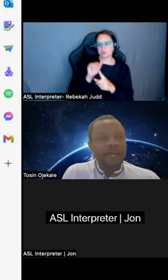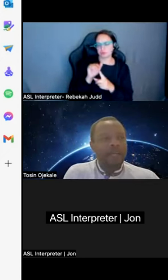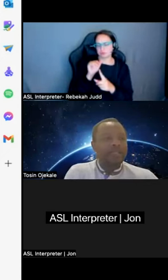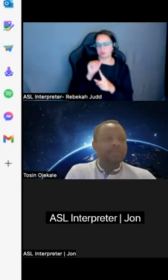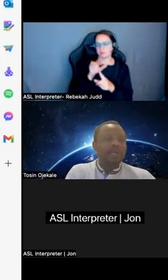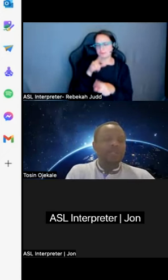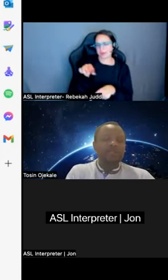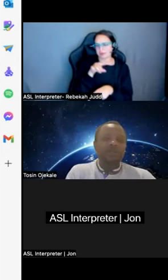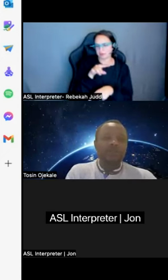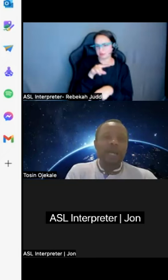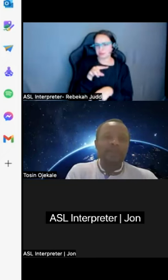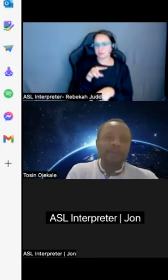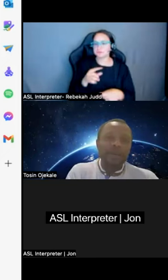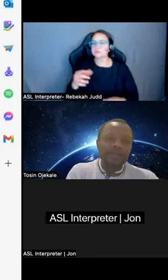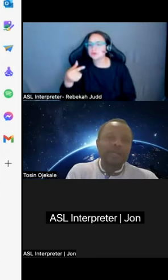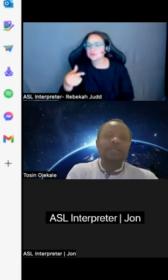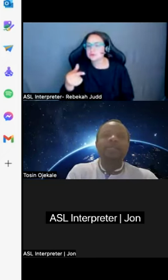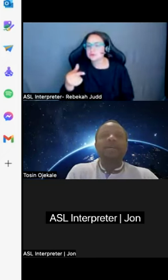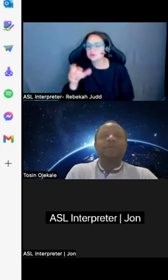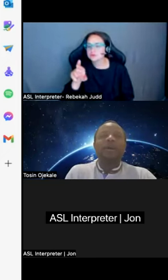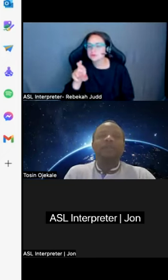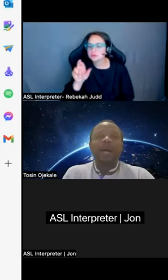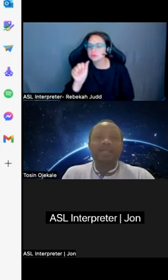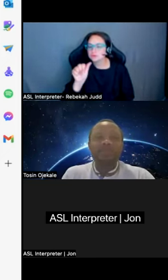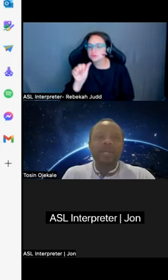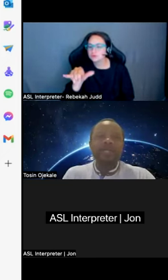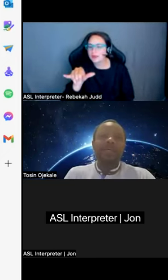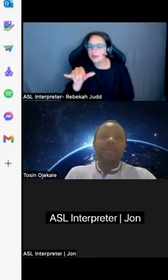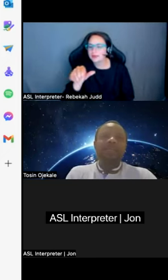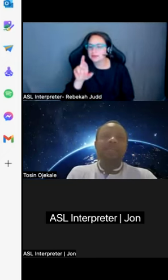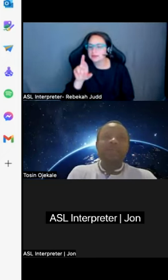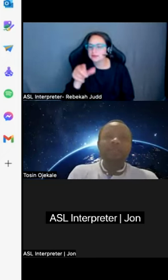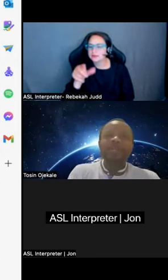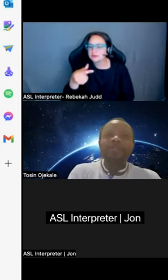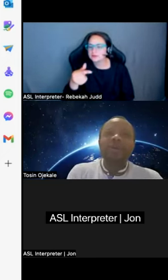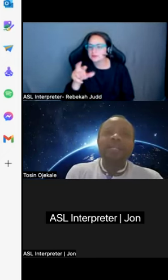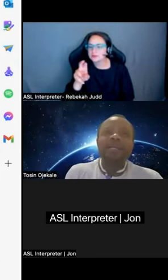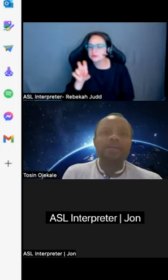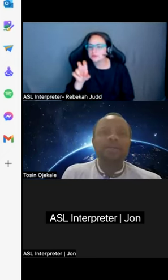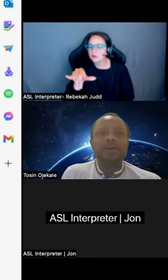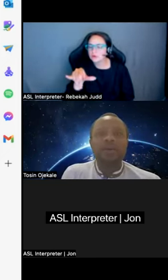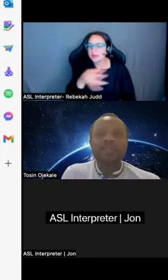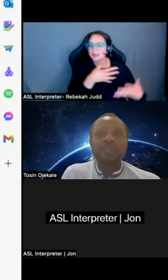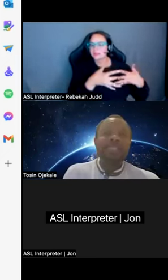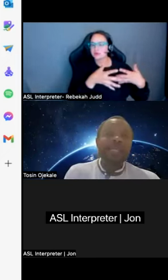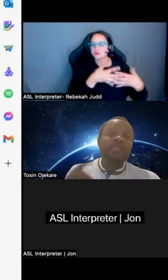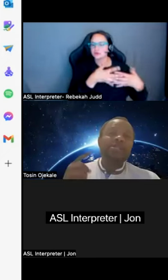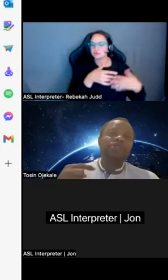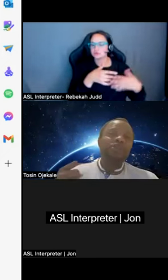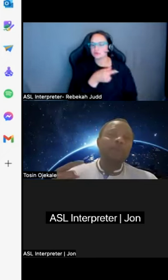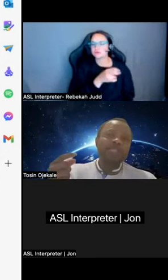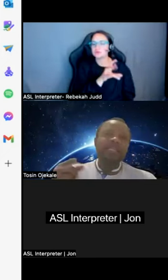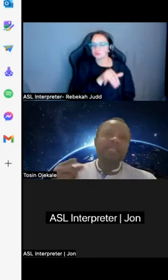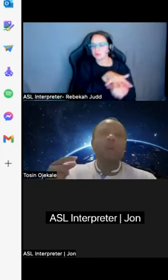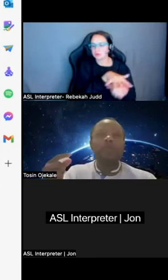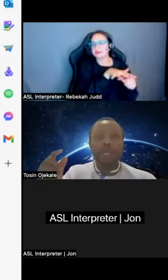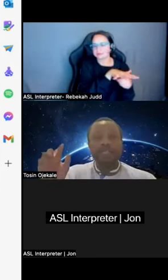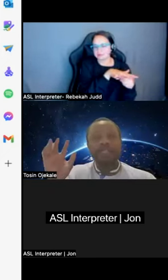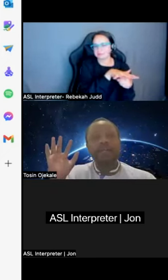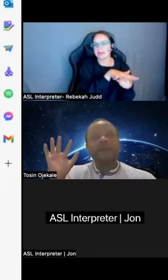brief that I did mention. So we have the gray space, we have the white space. The gray space usually contains these